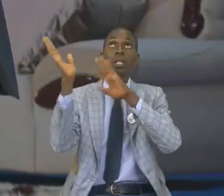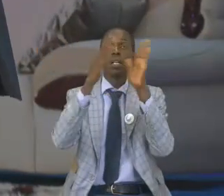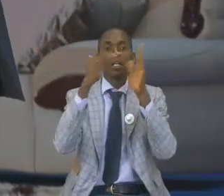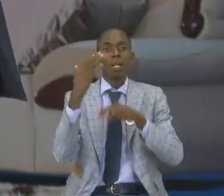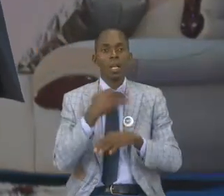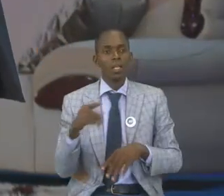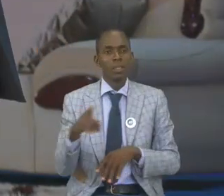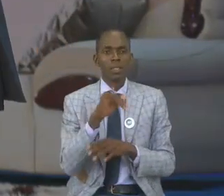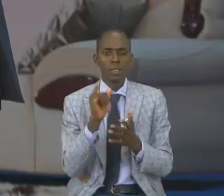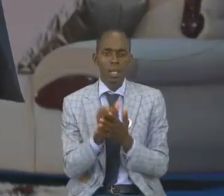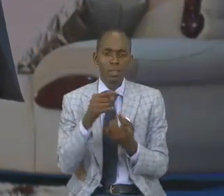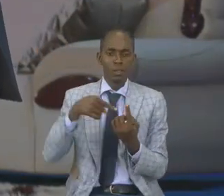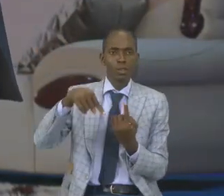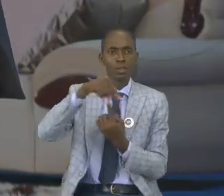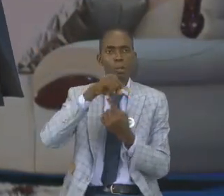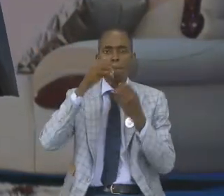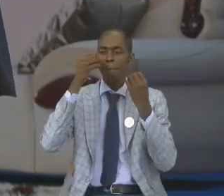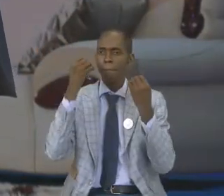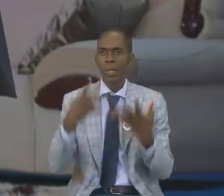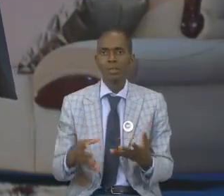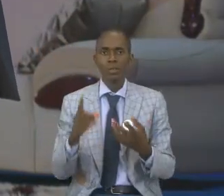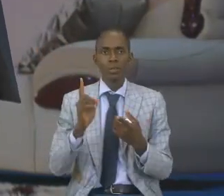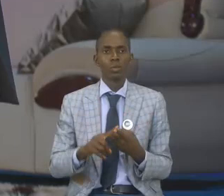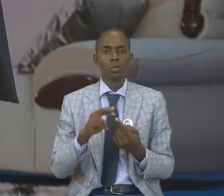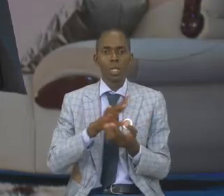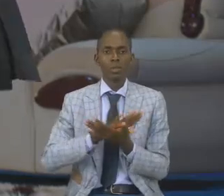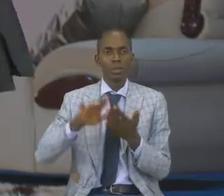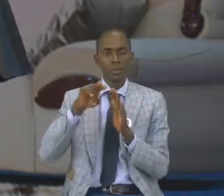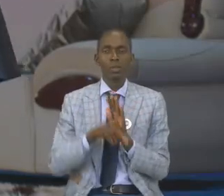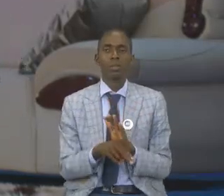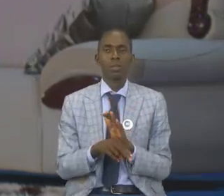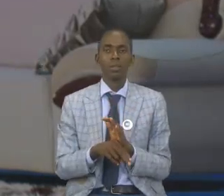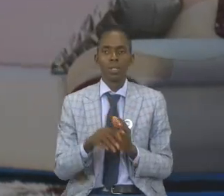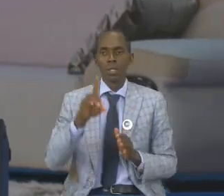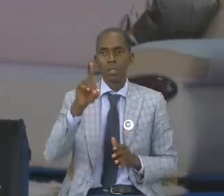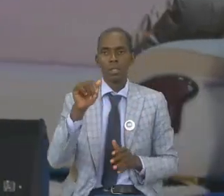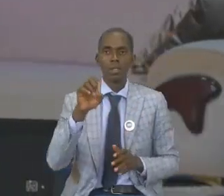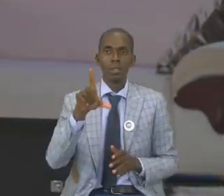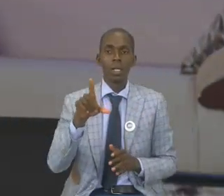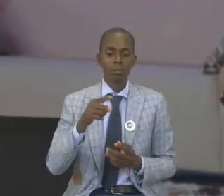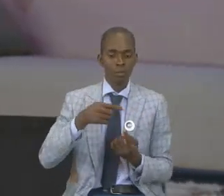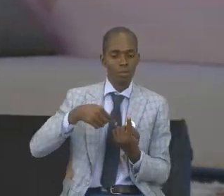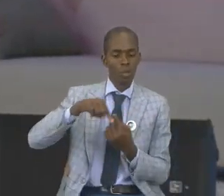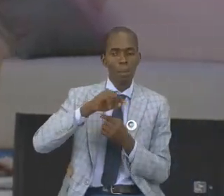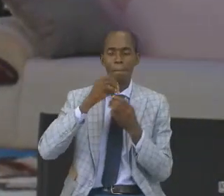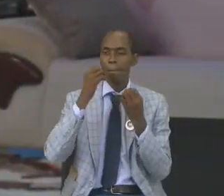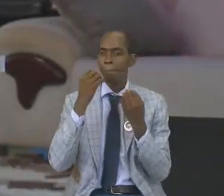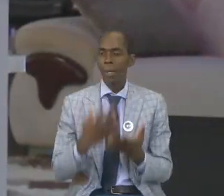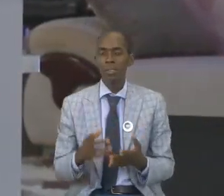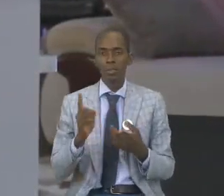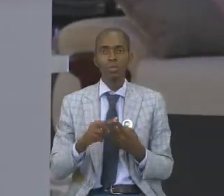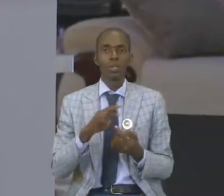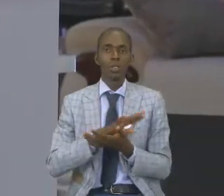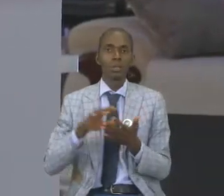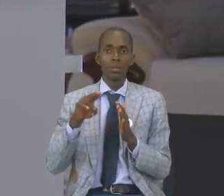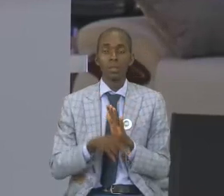that turn many to righteousness. Daniel, he turned many to righteousness.